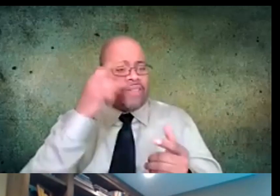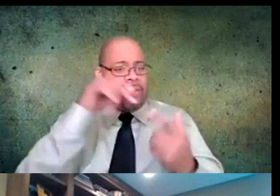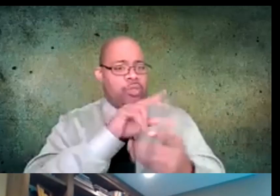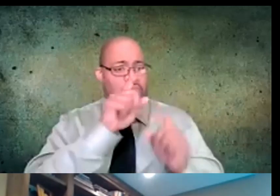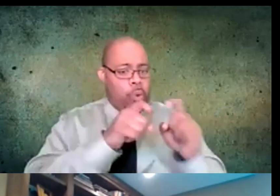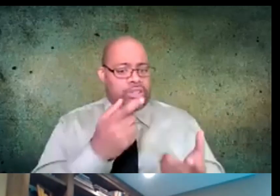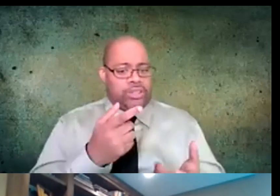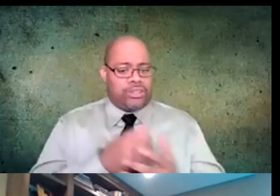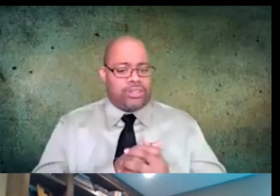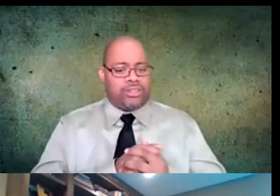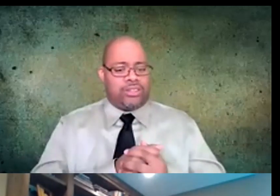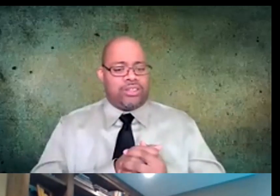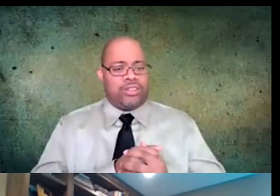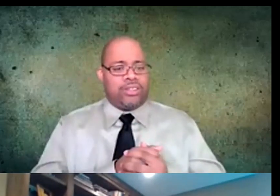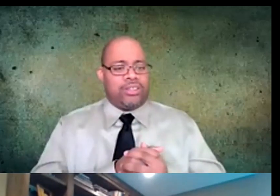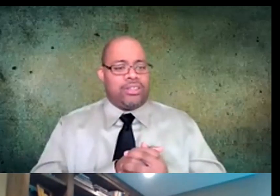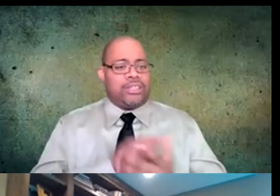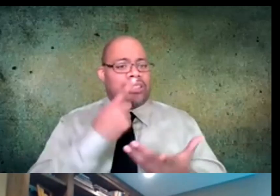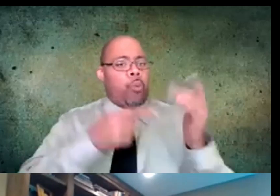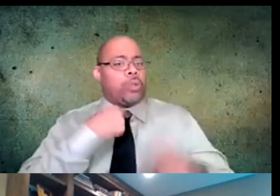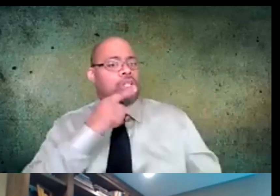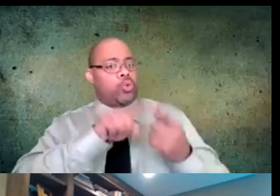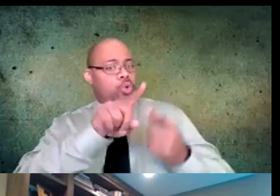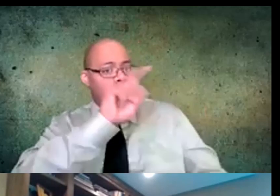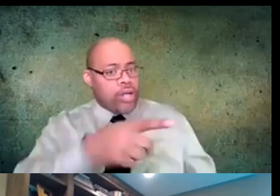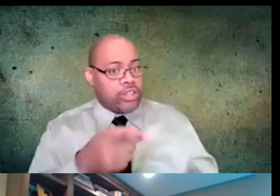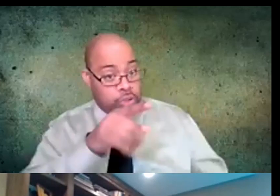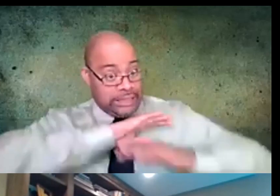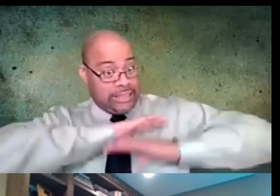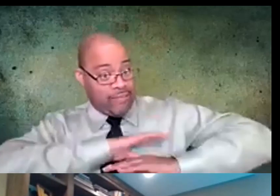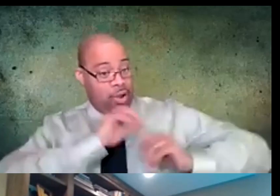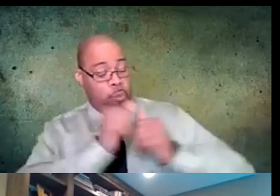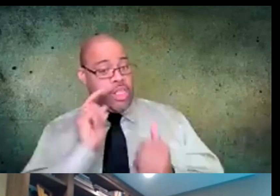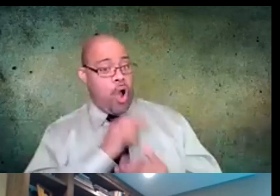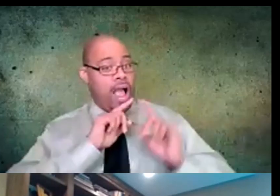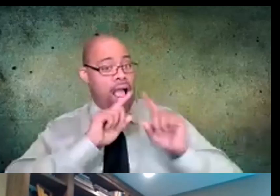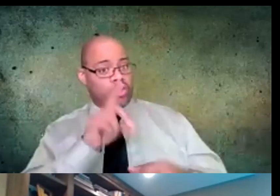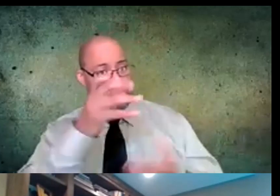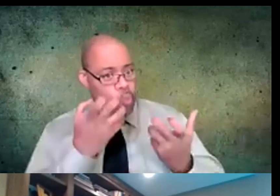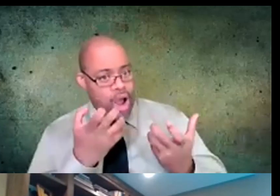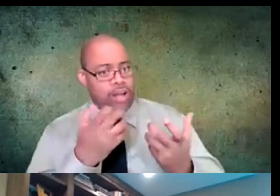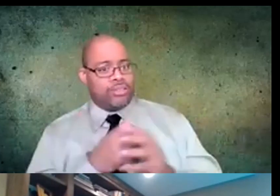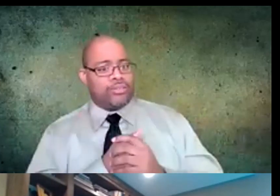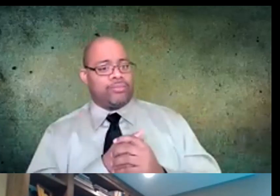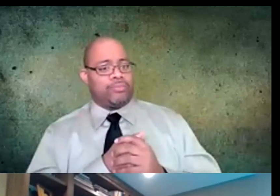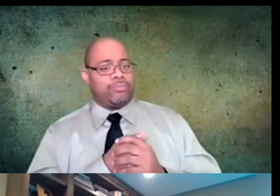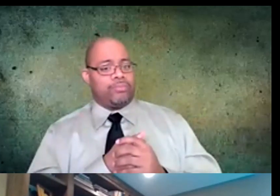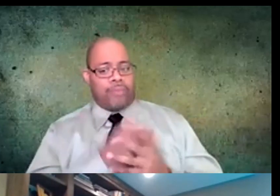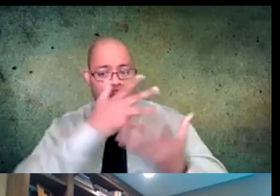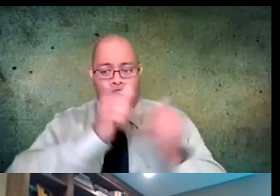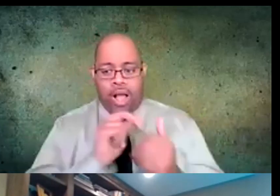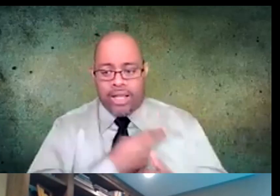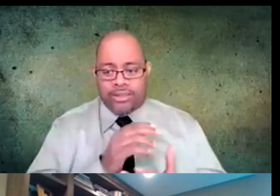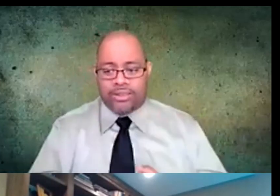to interview us and see what we say to your questions. Are you satisfied with our answers? Do you want to be hanging out with us?